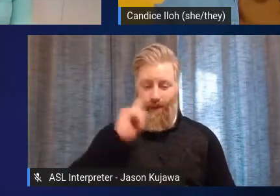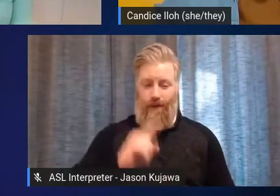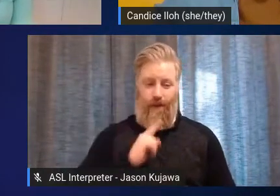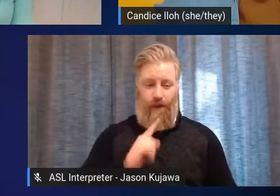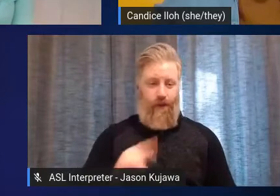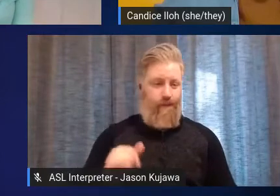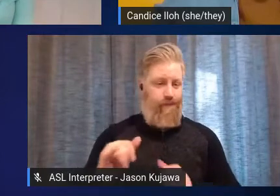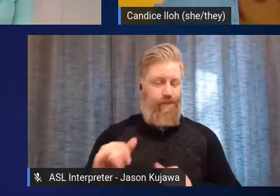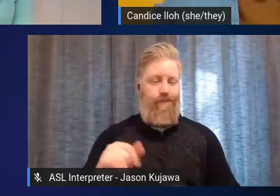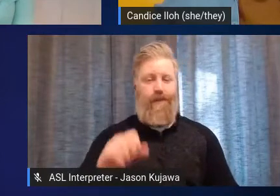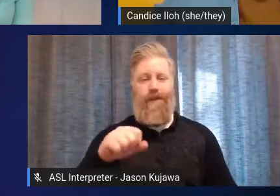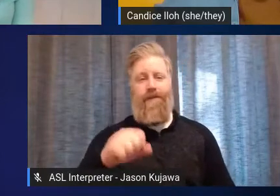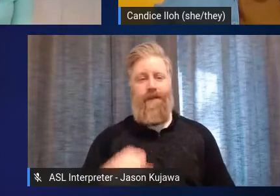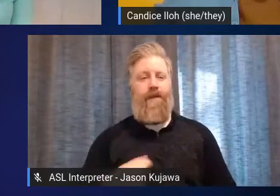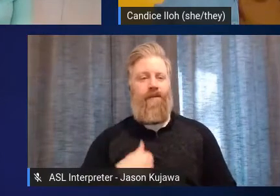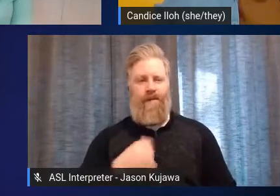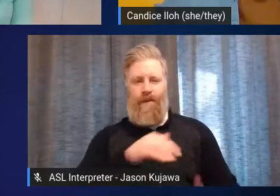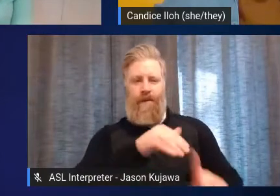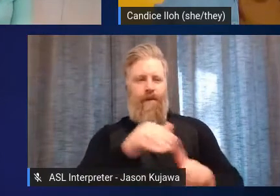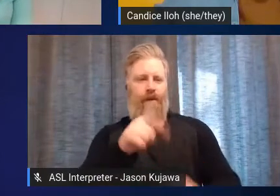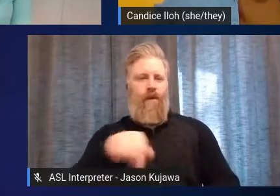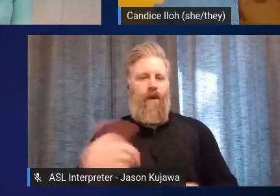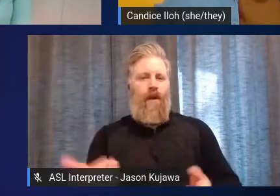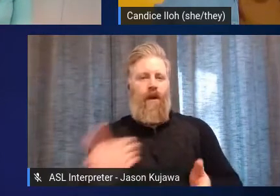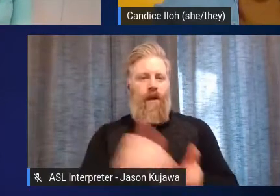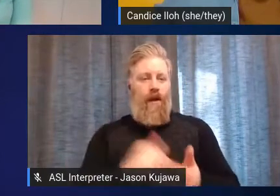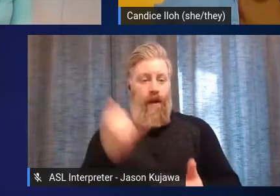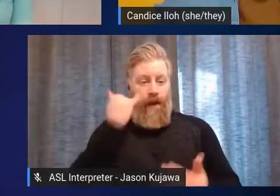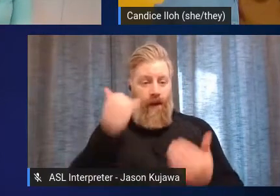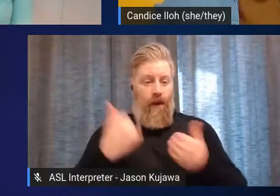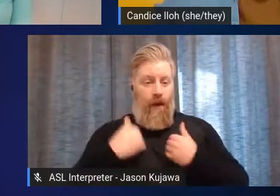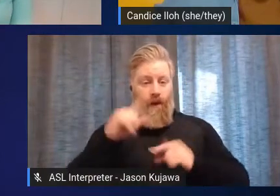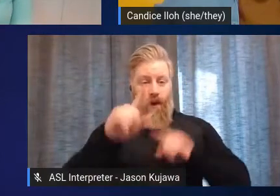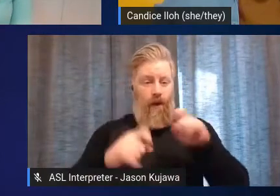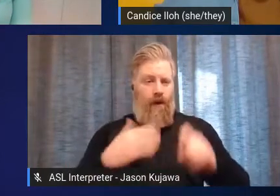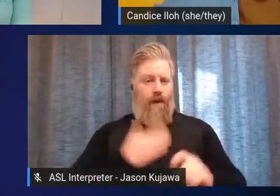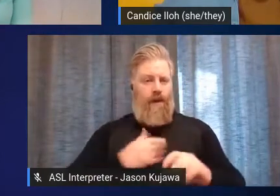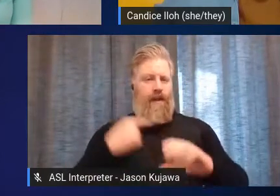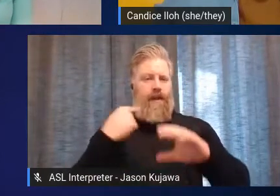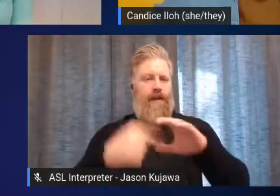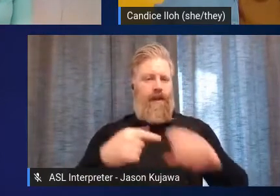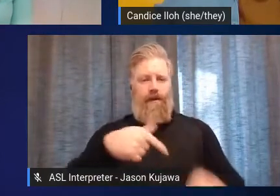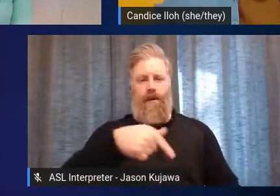remind everyone one more time that if you do have questions, please email them to